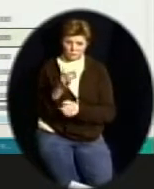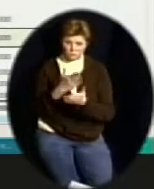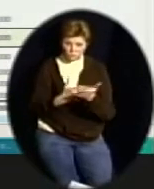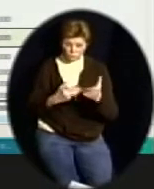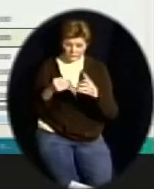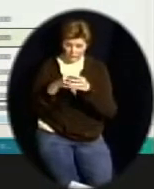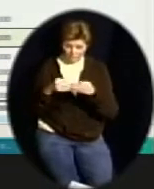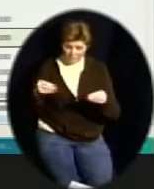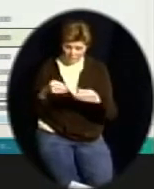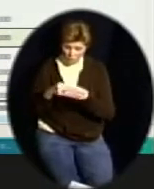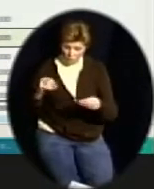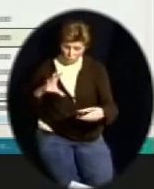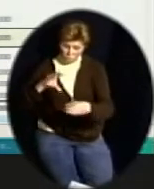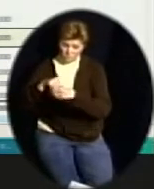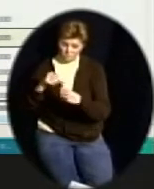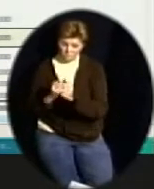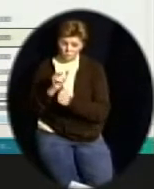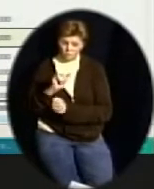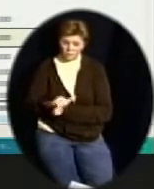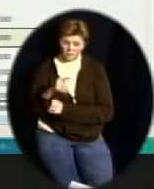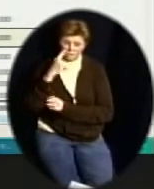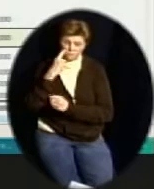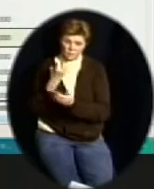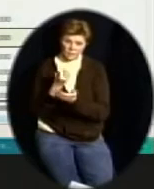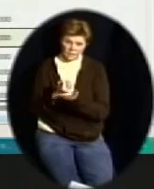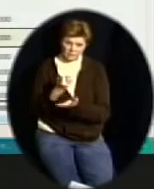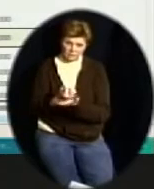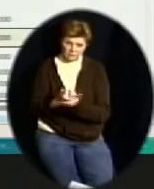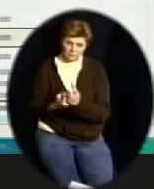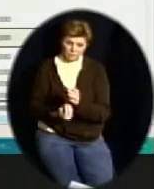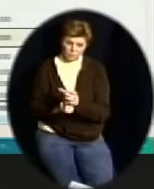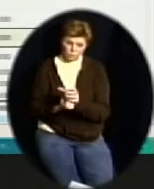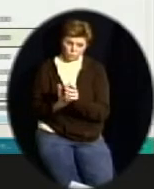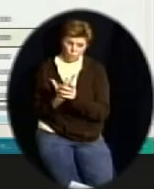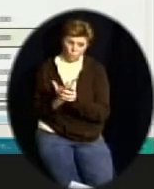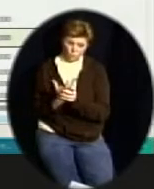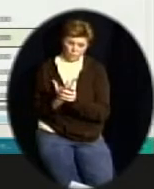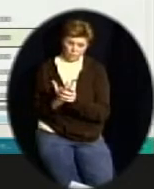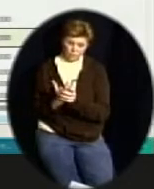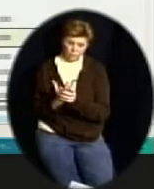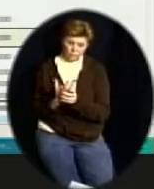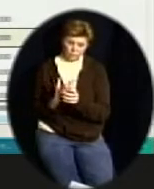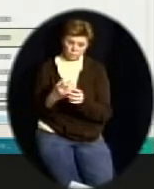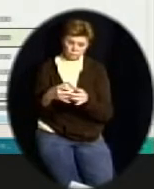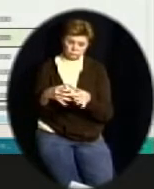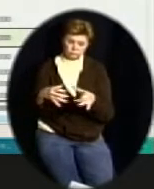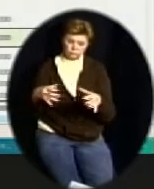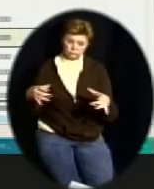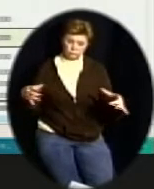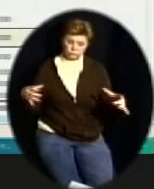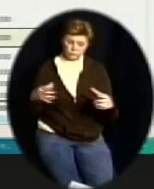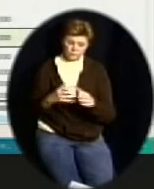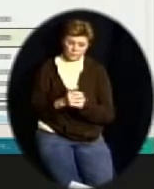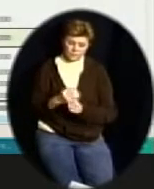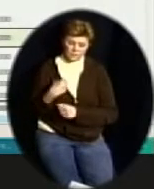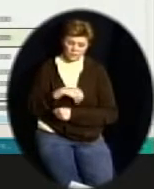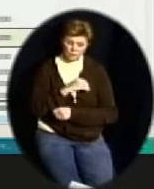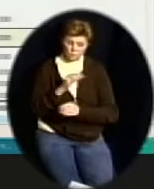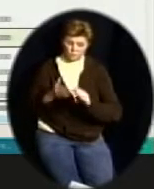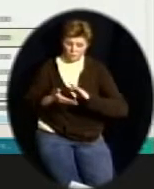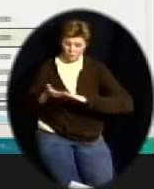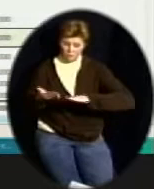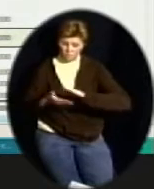for economic development growth. In one slide earlier, we talked about our operating budget would be